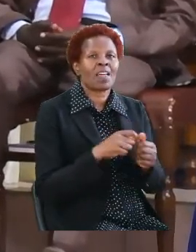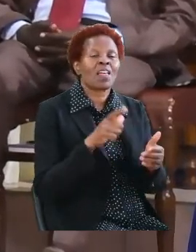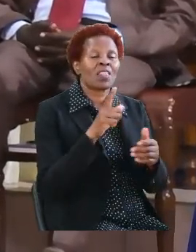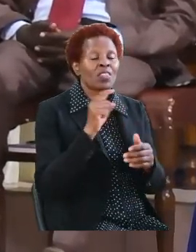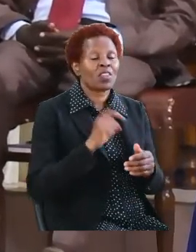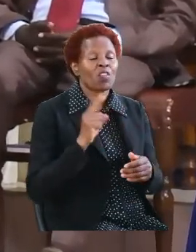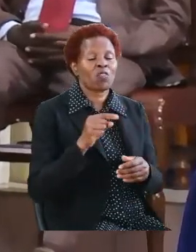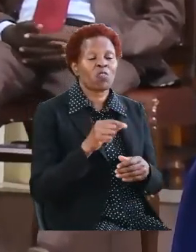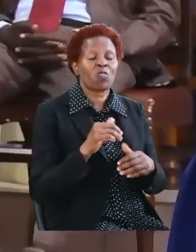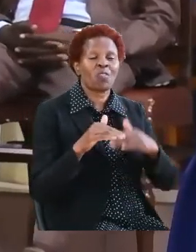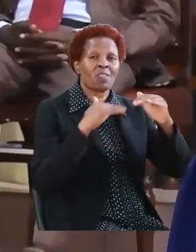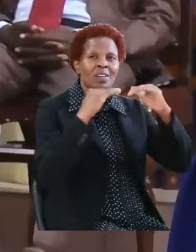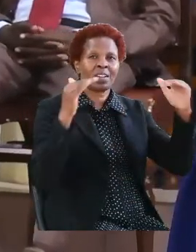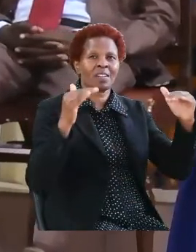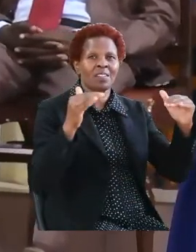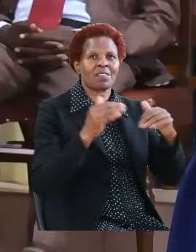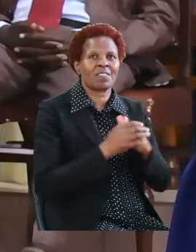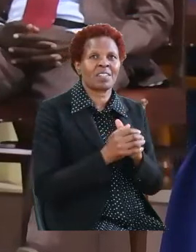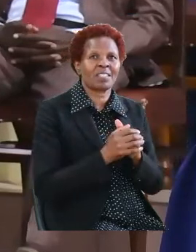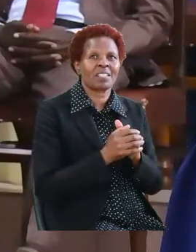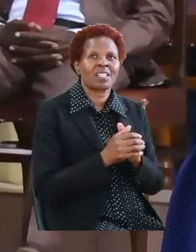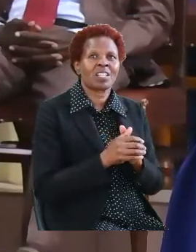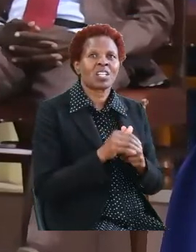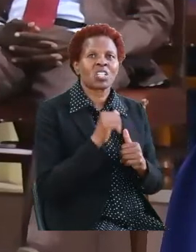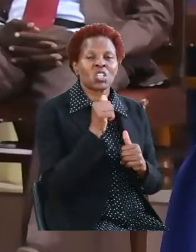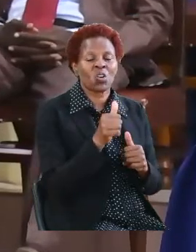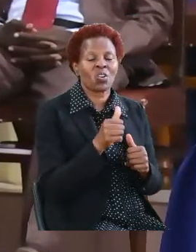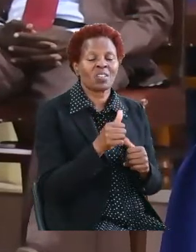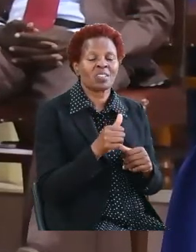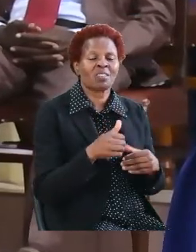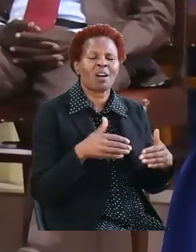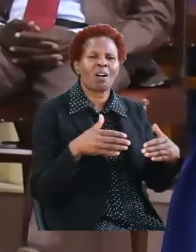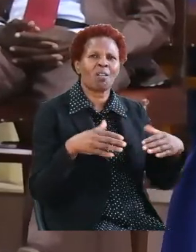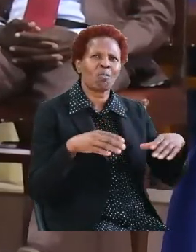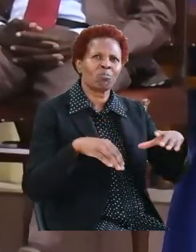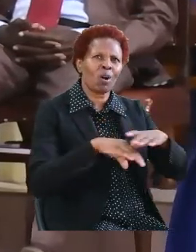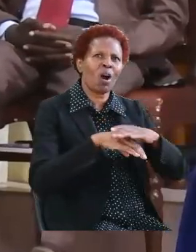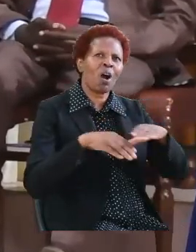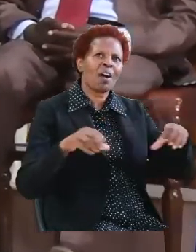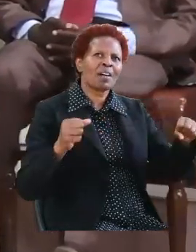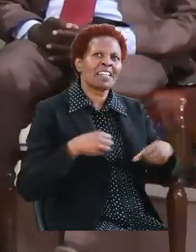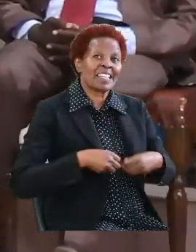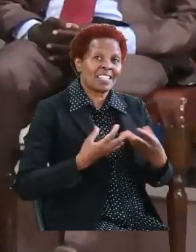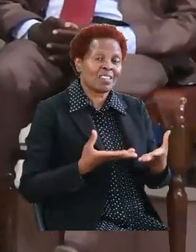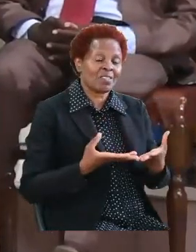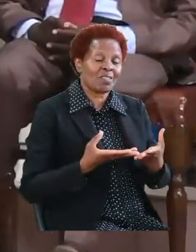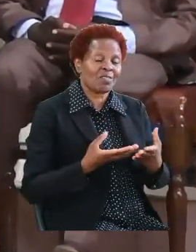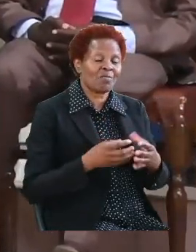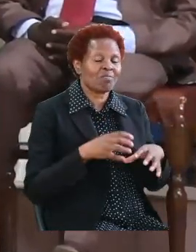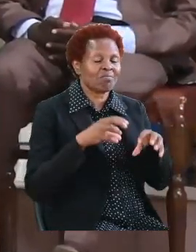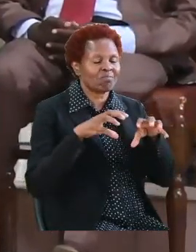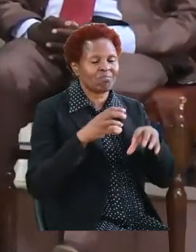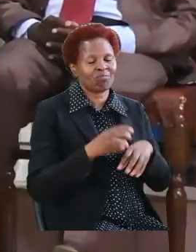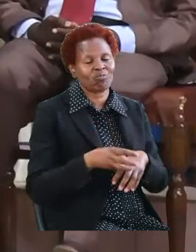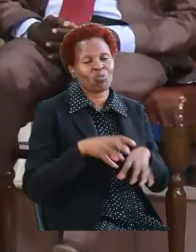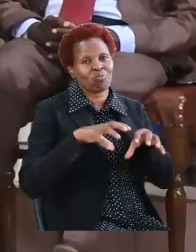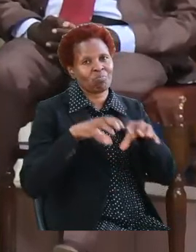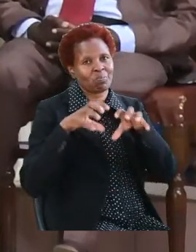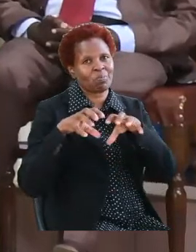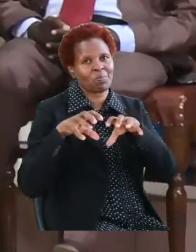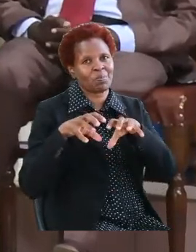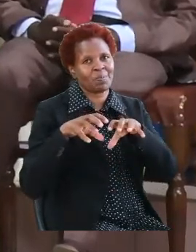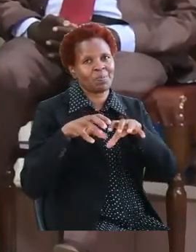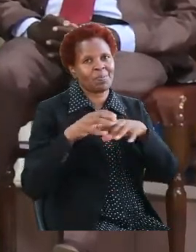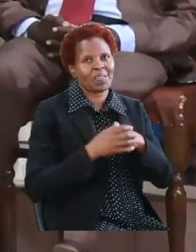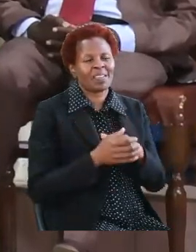heavens above have withdrew the dew, and the earth has withheld its produce. They